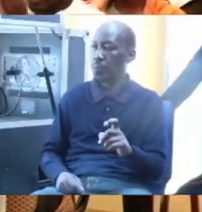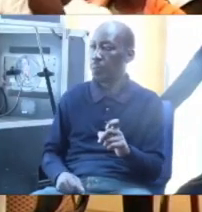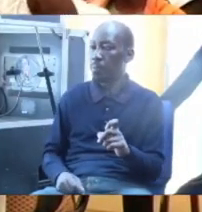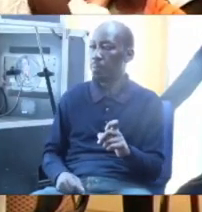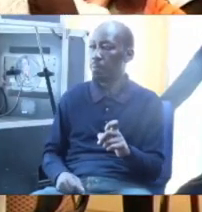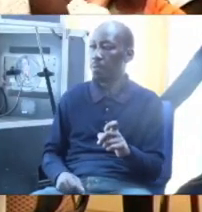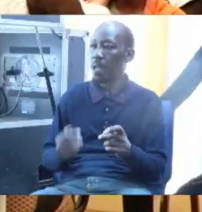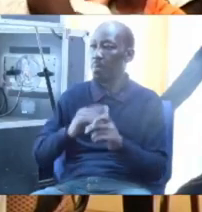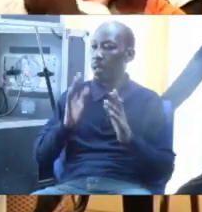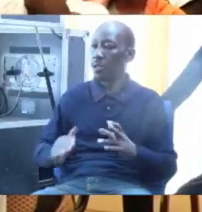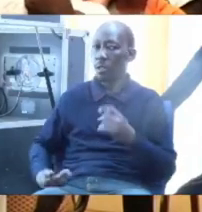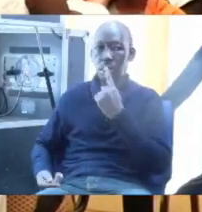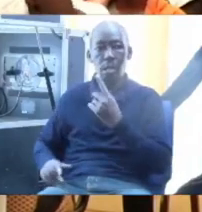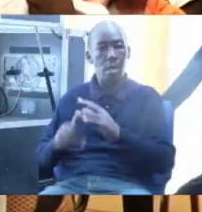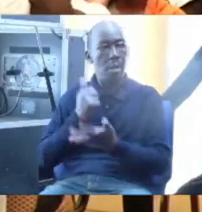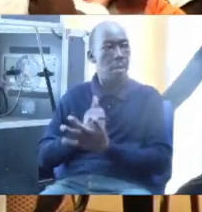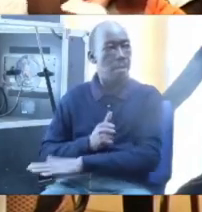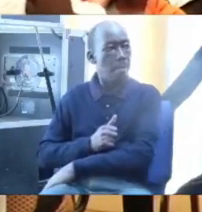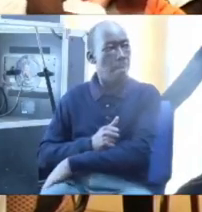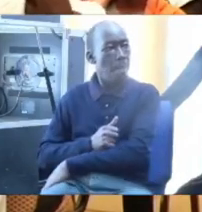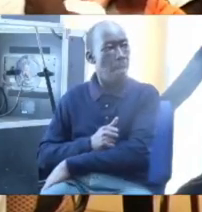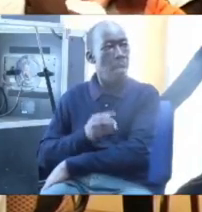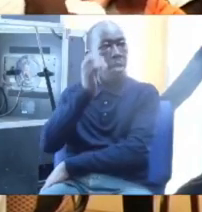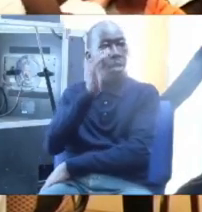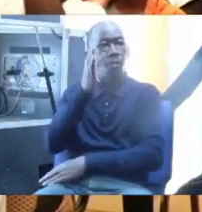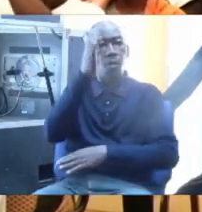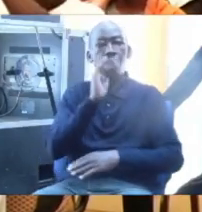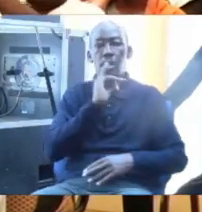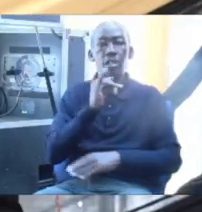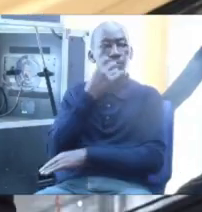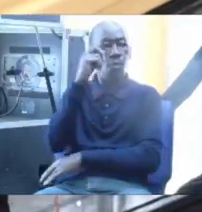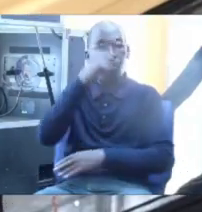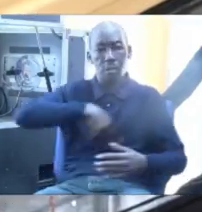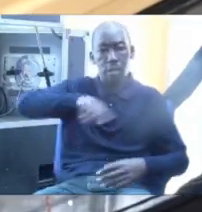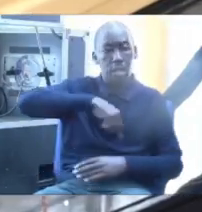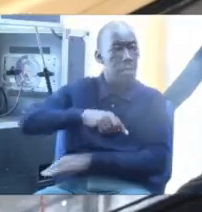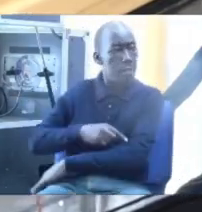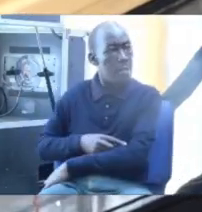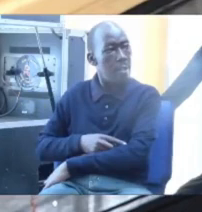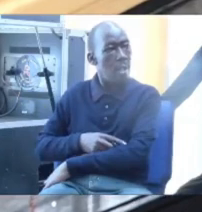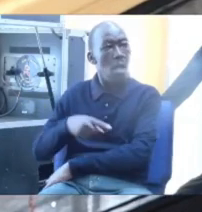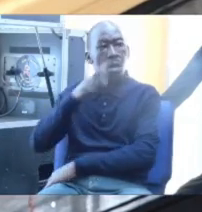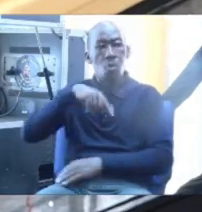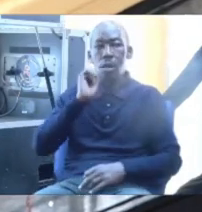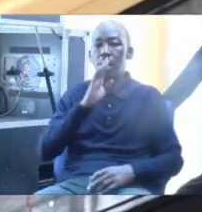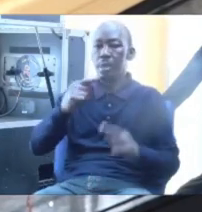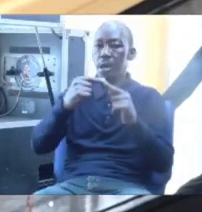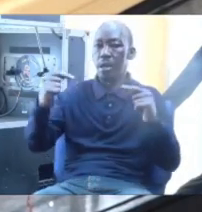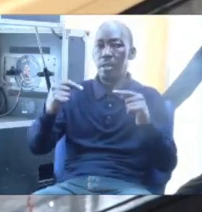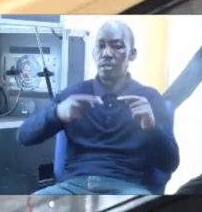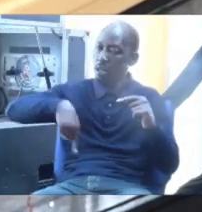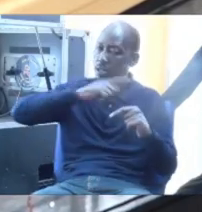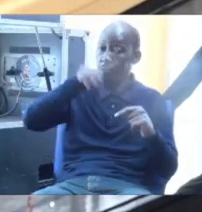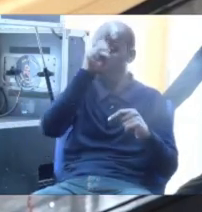Hallelujah. Somebody say amen. If God is... for us, who can be against